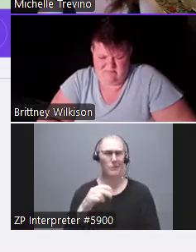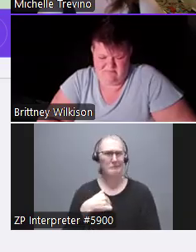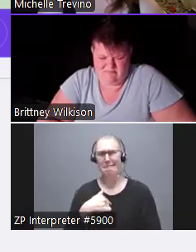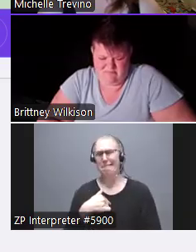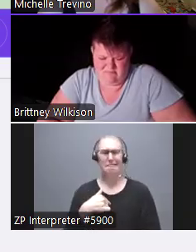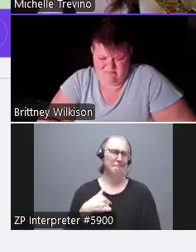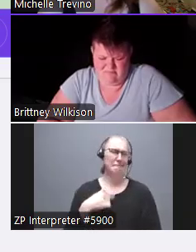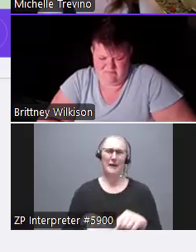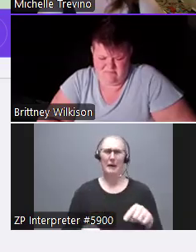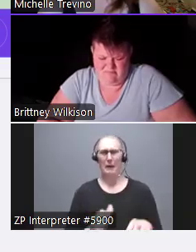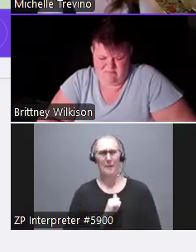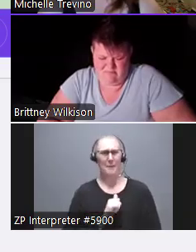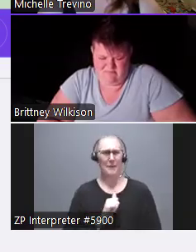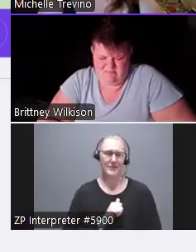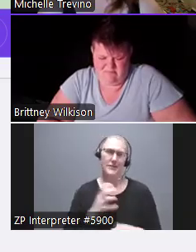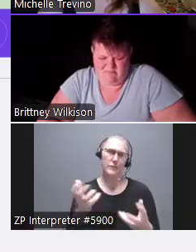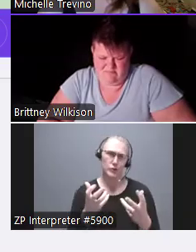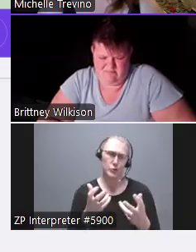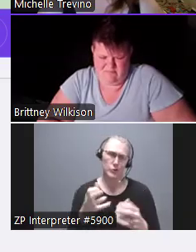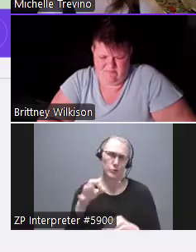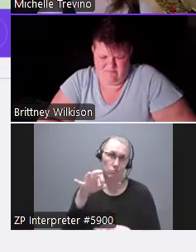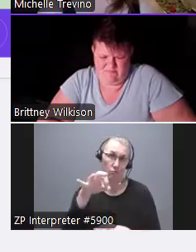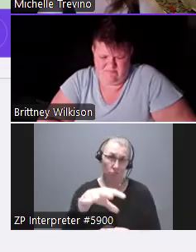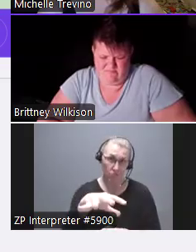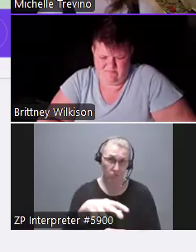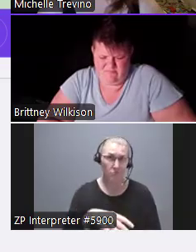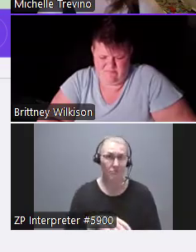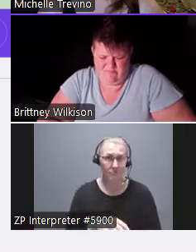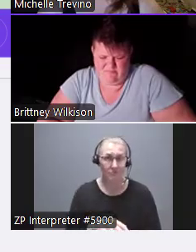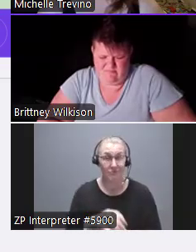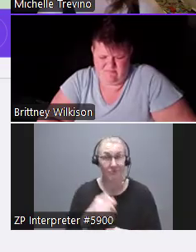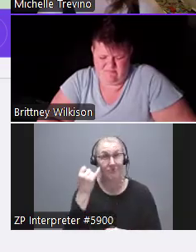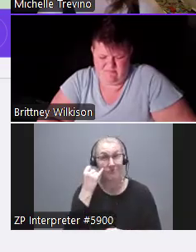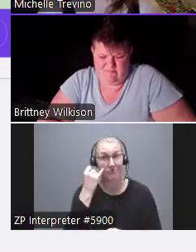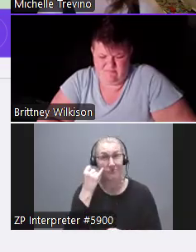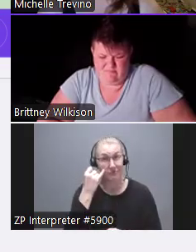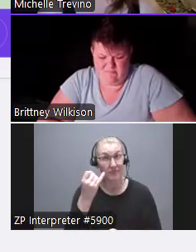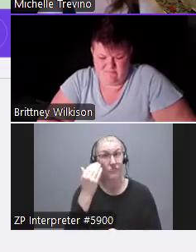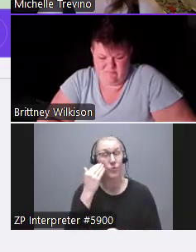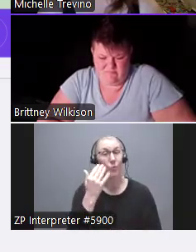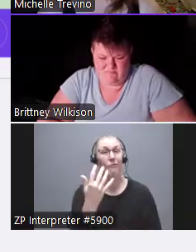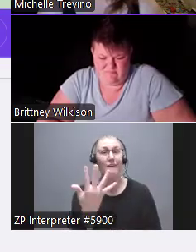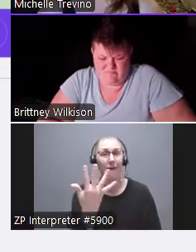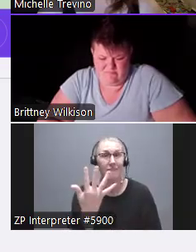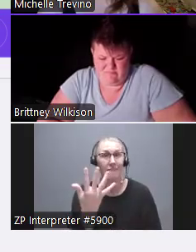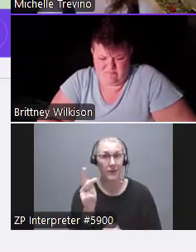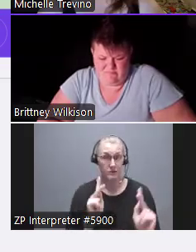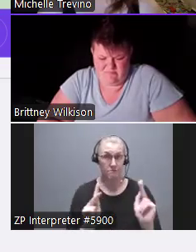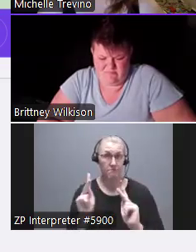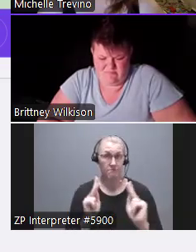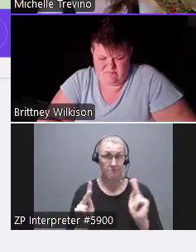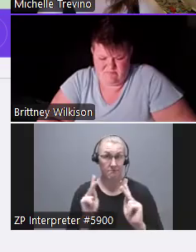do want to leave you with is if you know 5 people who deal with